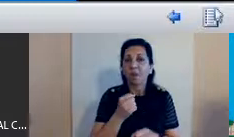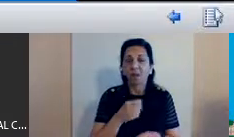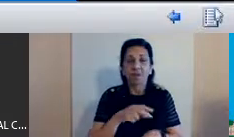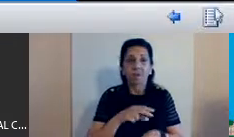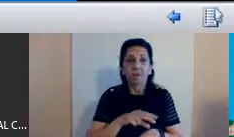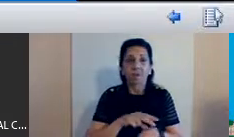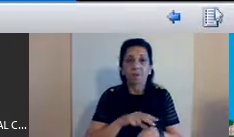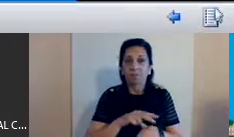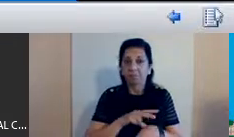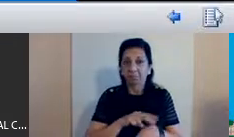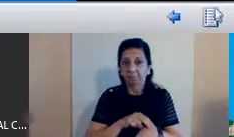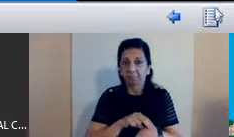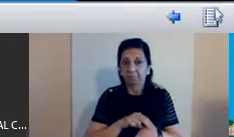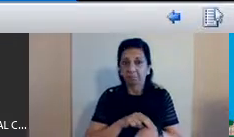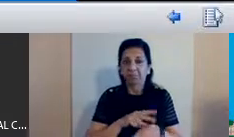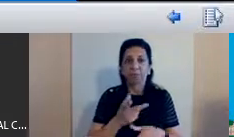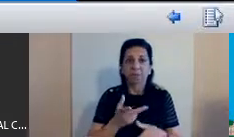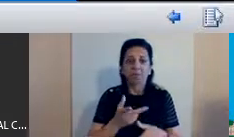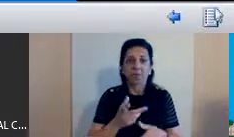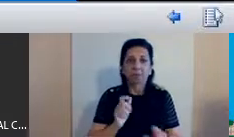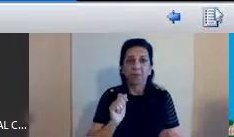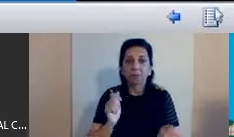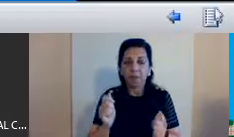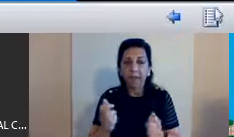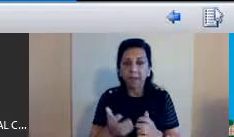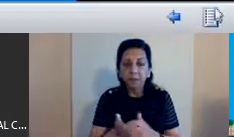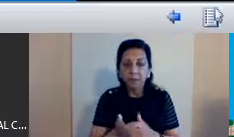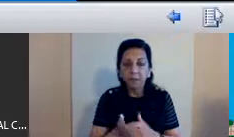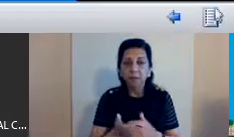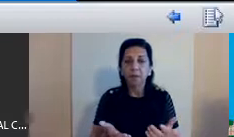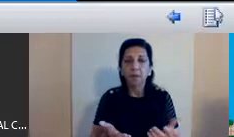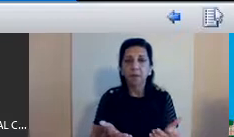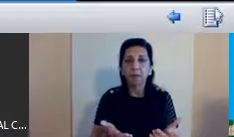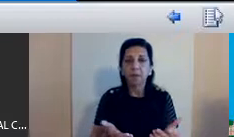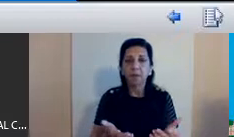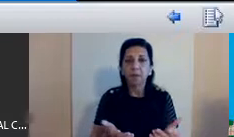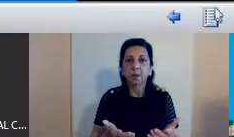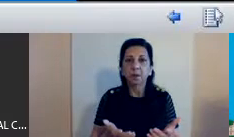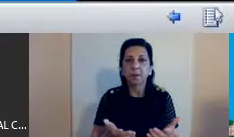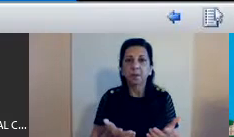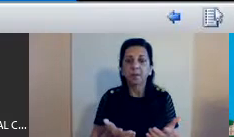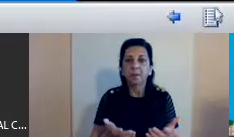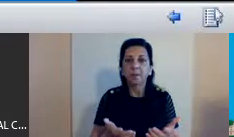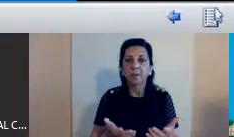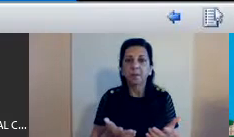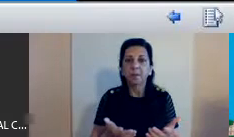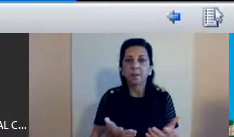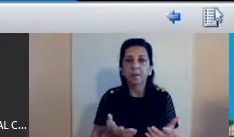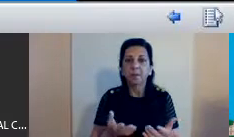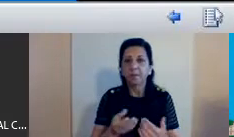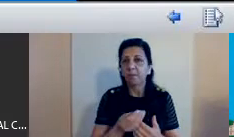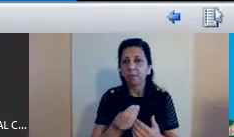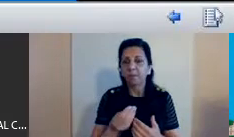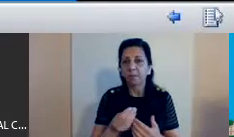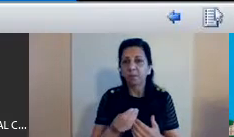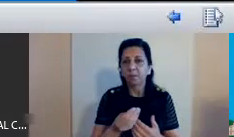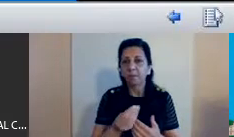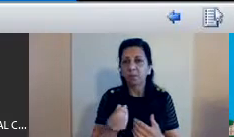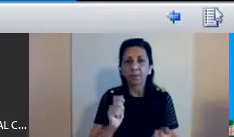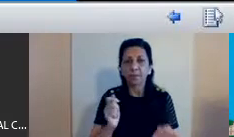its approach. Really, there's a few examples there about how general practice has altered, which is